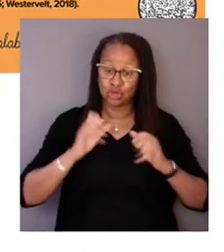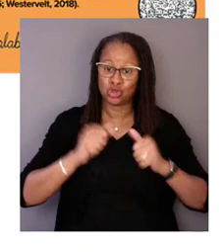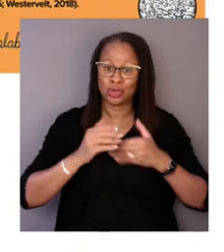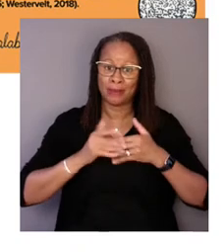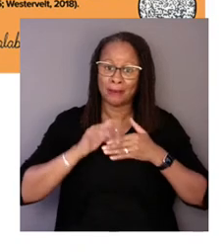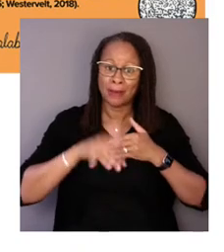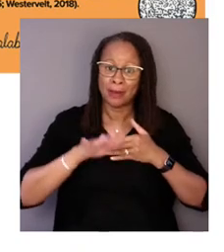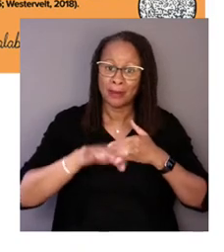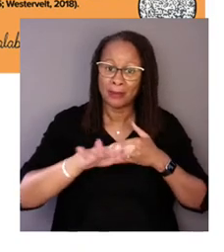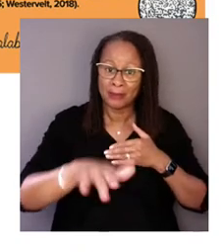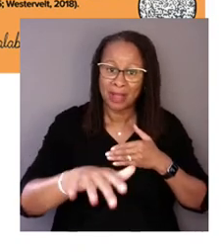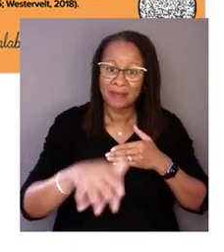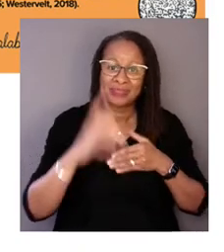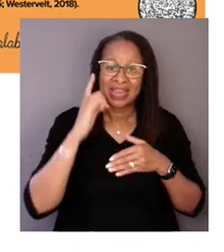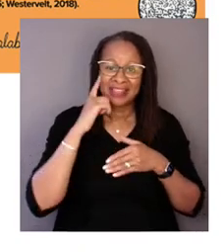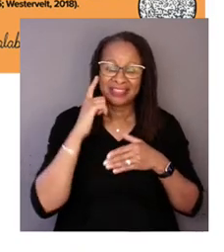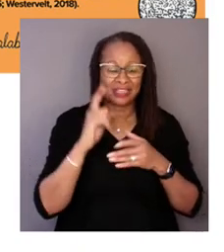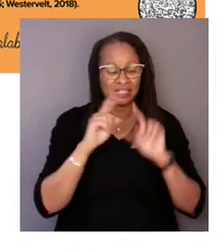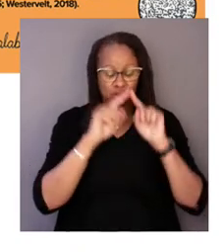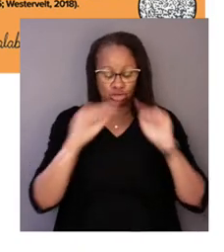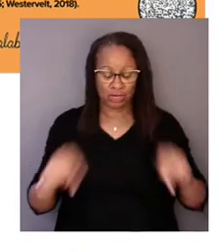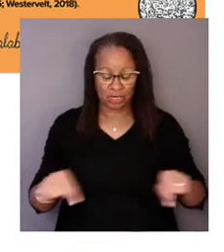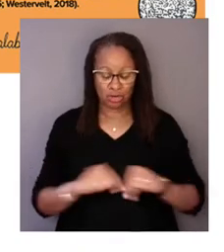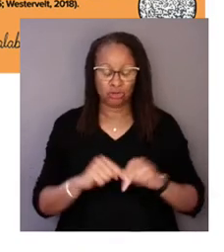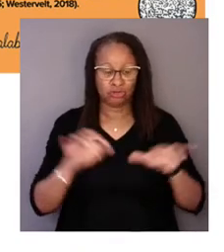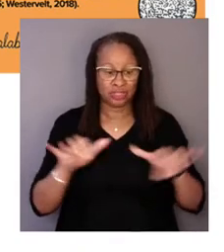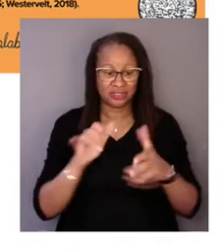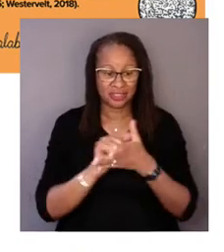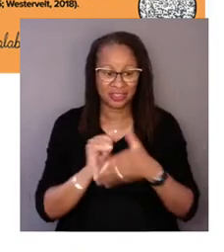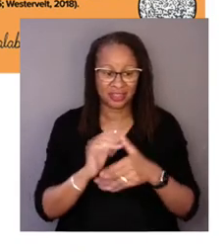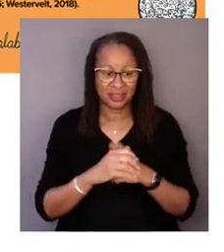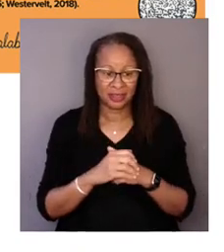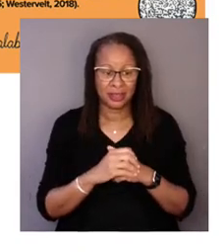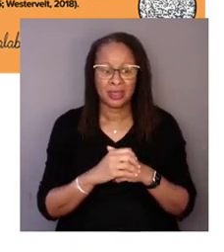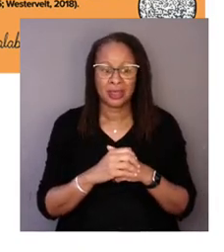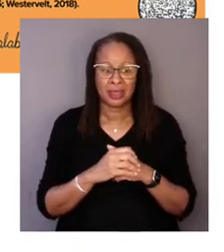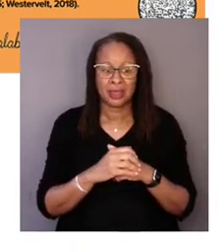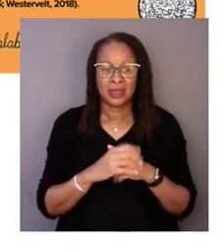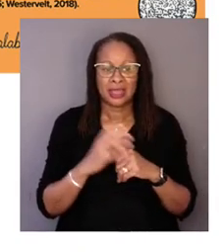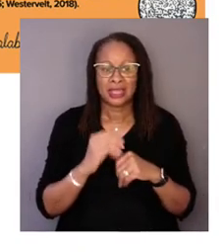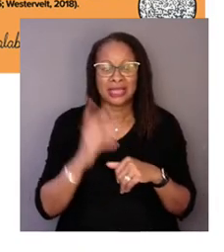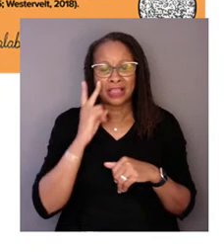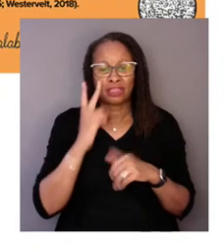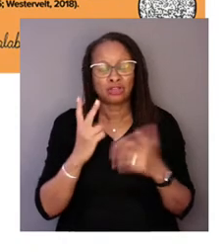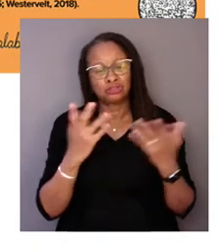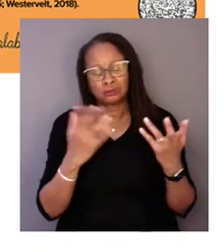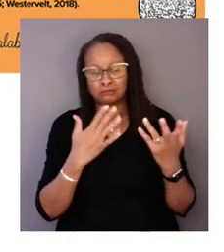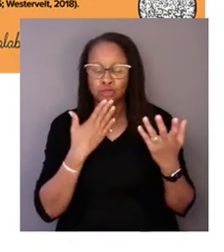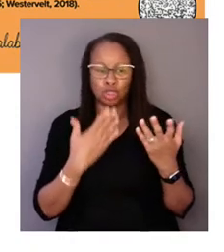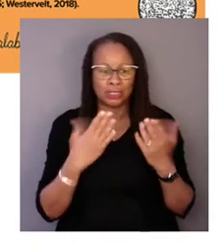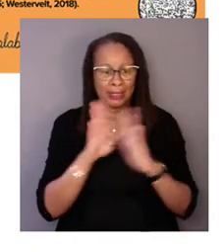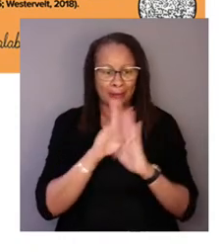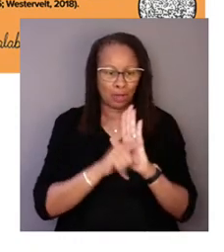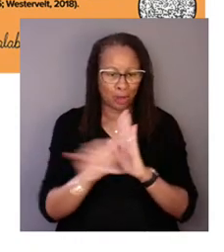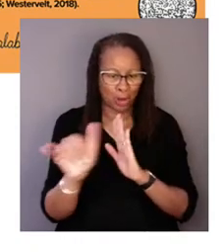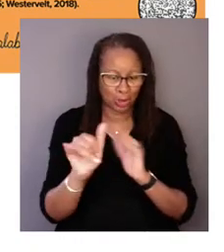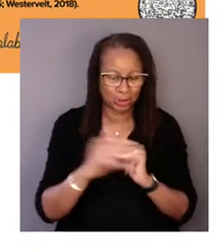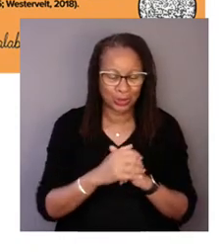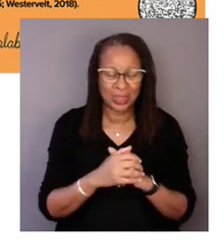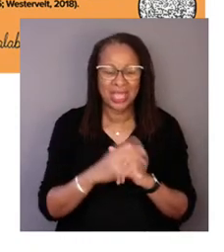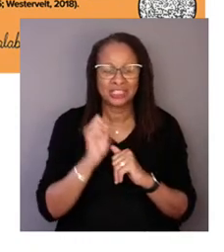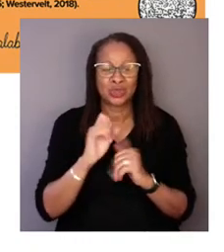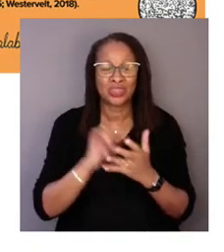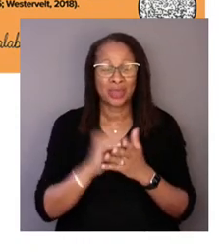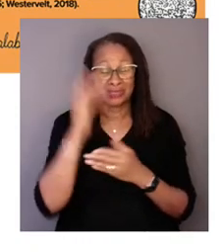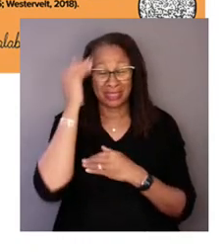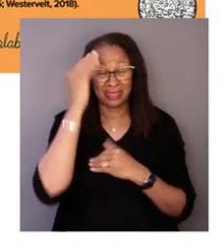also just looks, you know, sometimes you want stuff to also just look kind of appealing and look a little bit different as well. So that was the thinking on